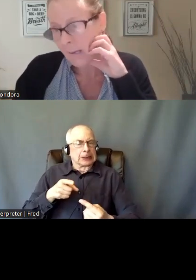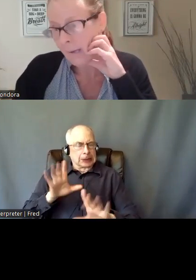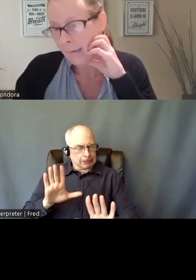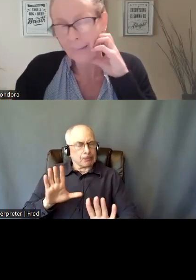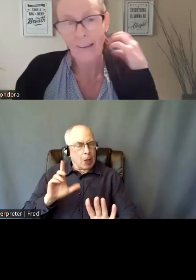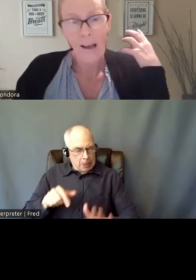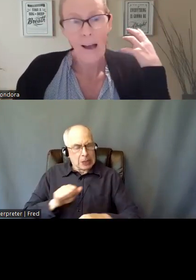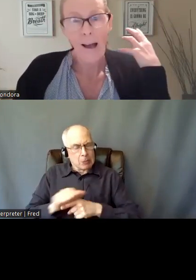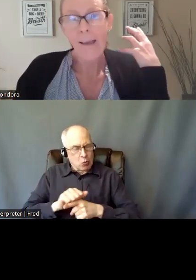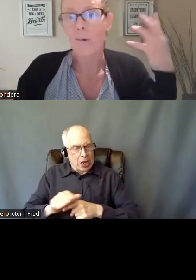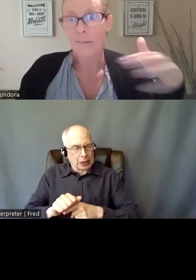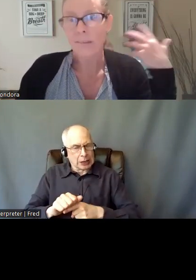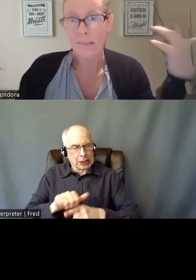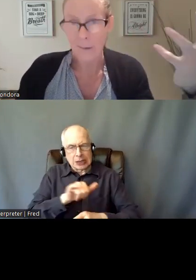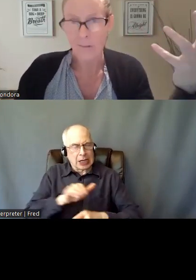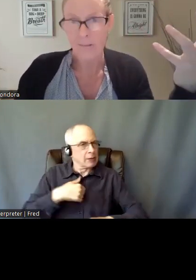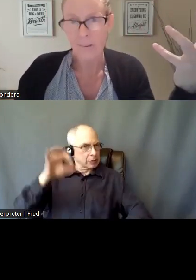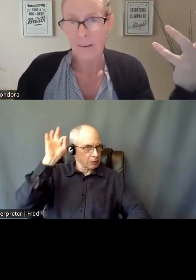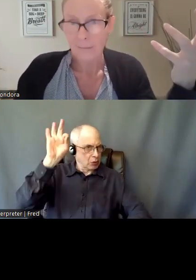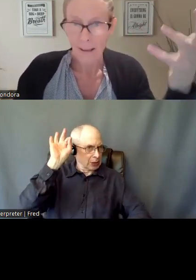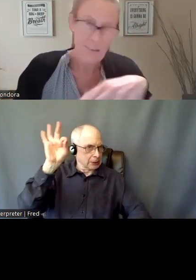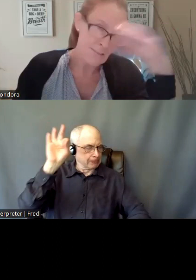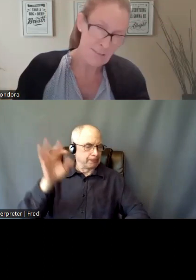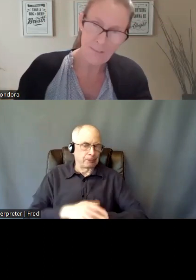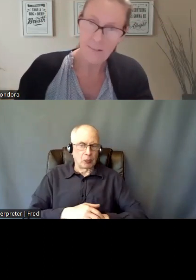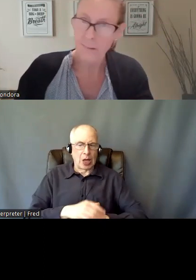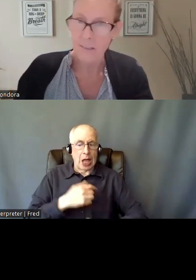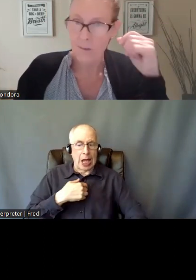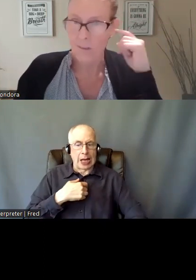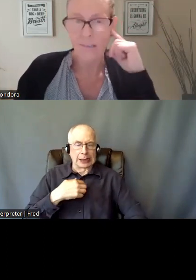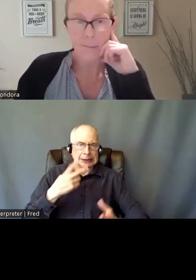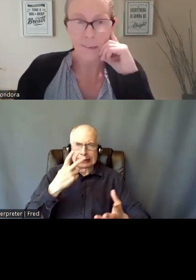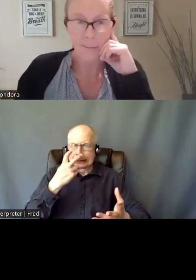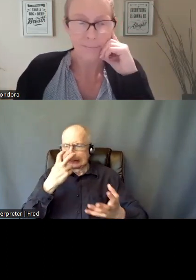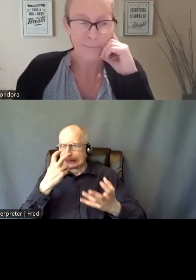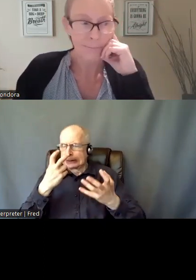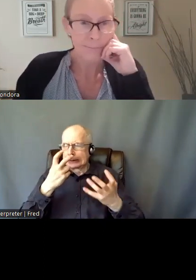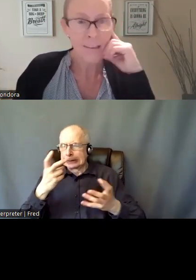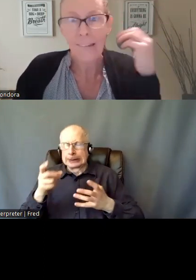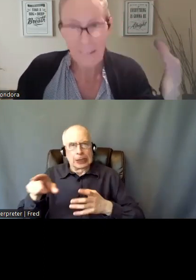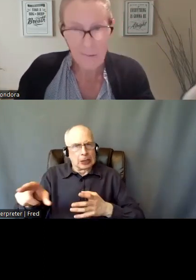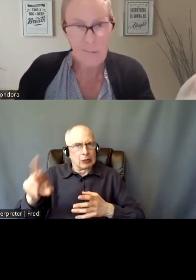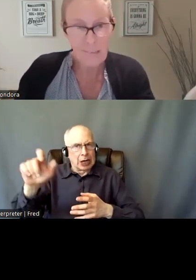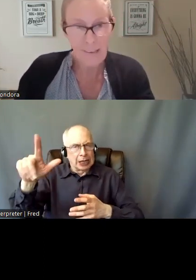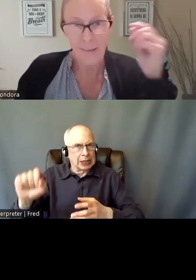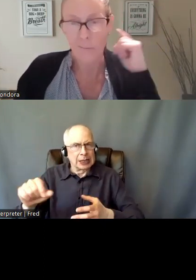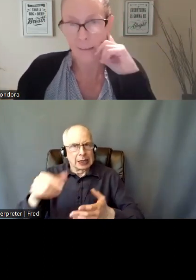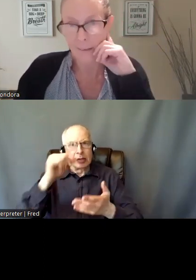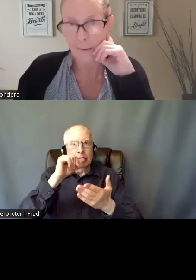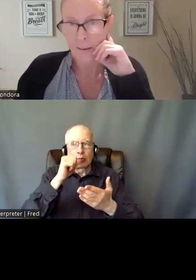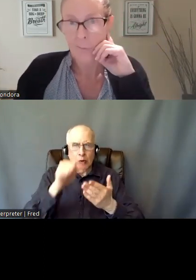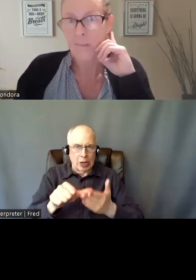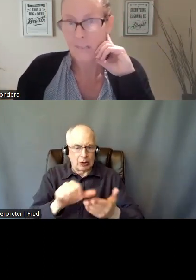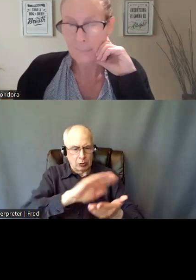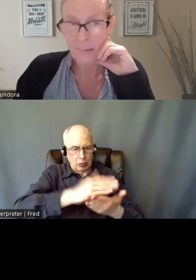preach. And I had all of these doubts. Riley's different decisions came in. And then this was the day that